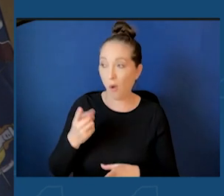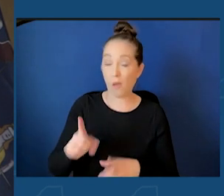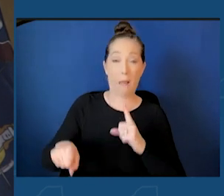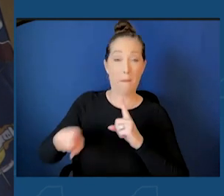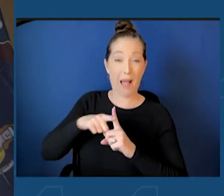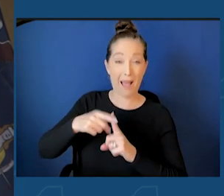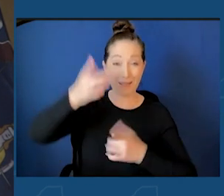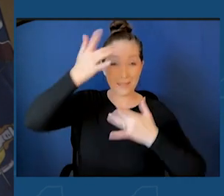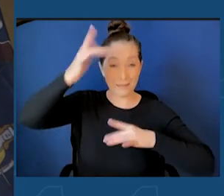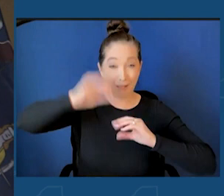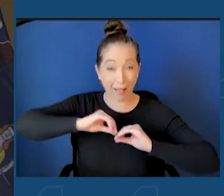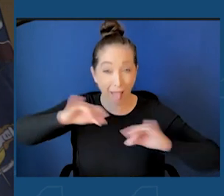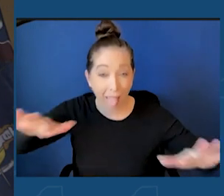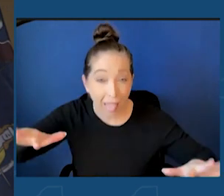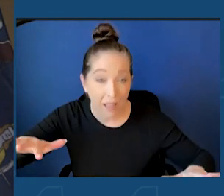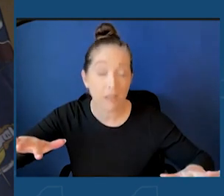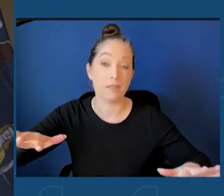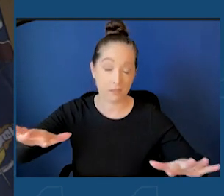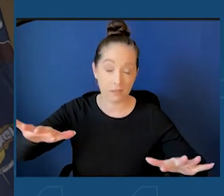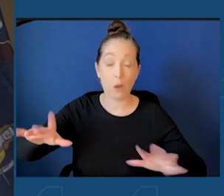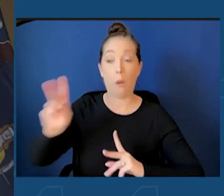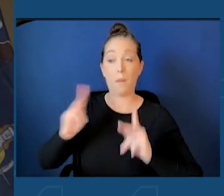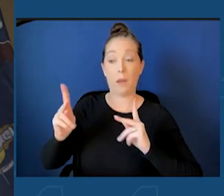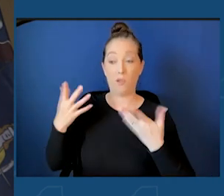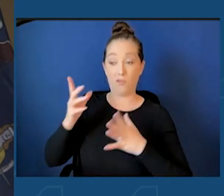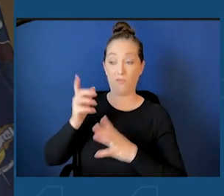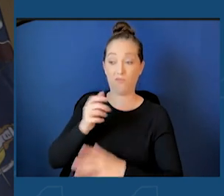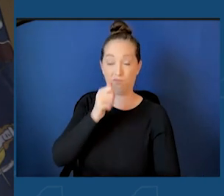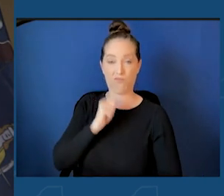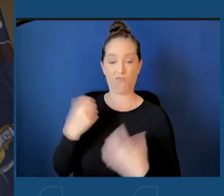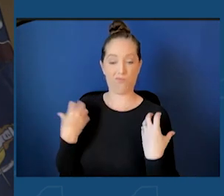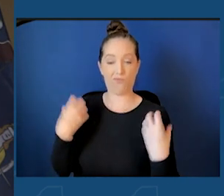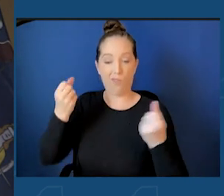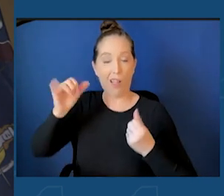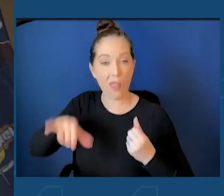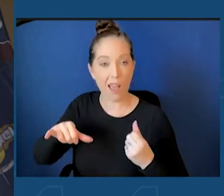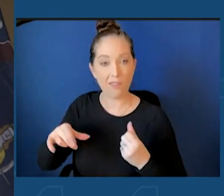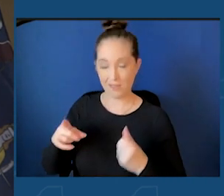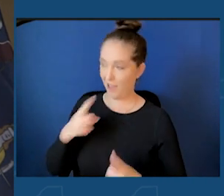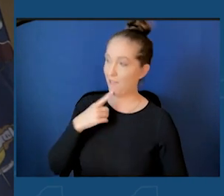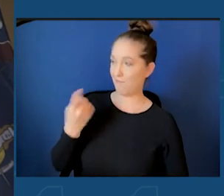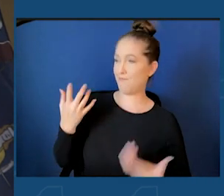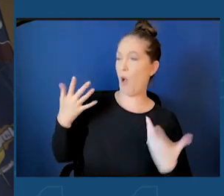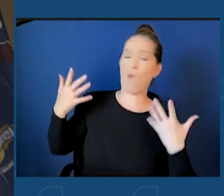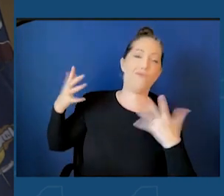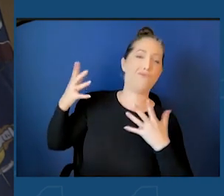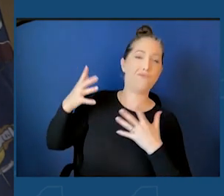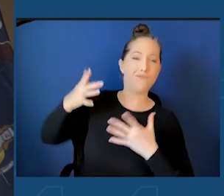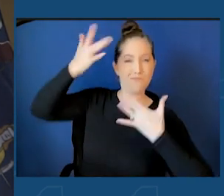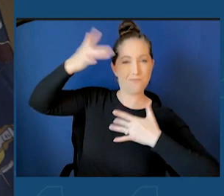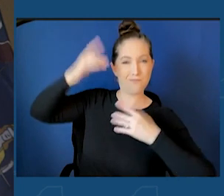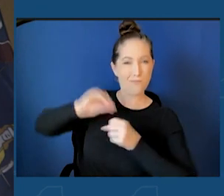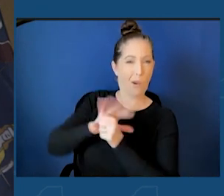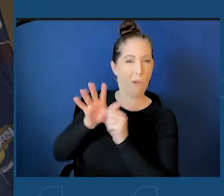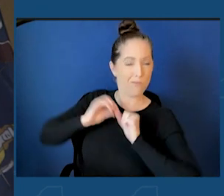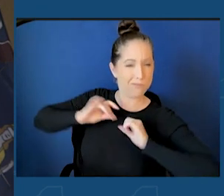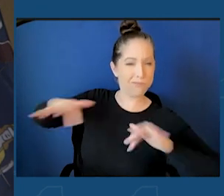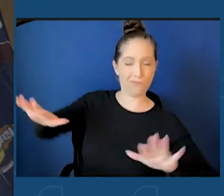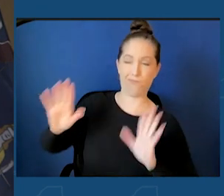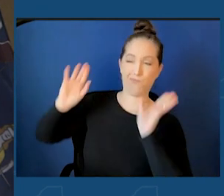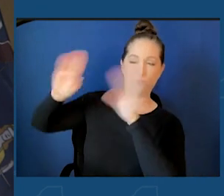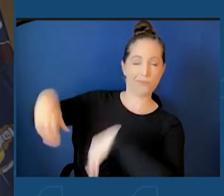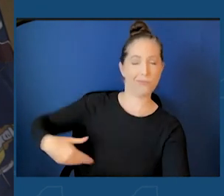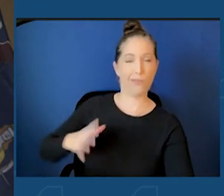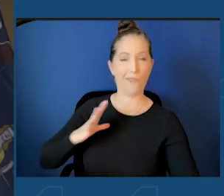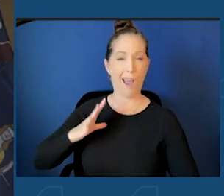that will always look back and say, I can handle that because I got through the pandemic as a teenager. So I would wear that as a badge of